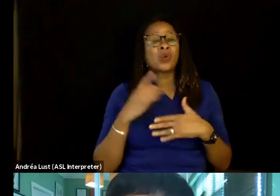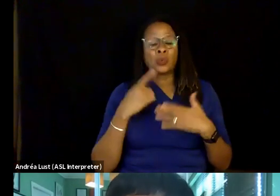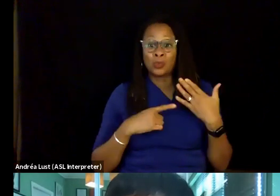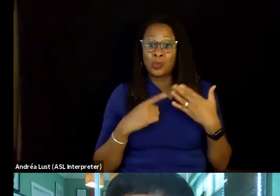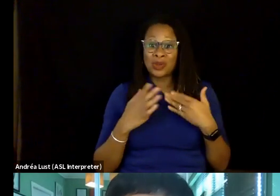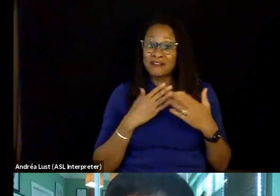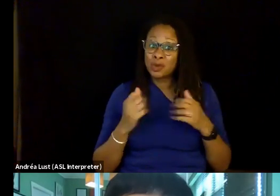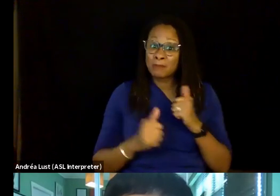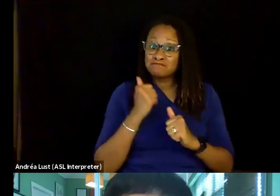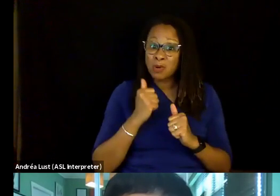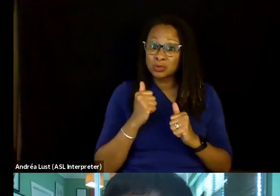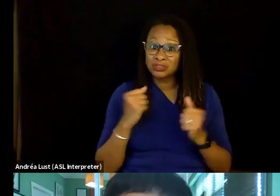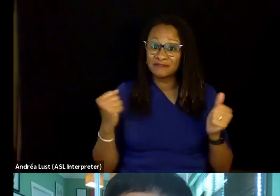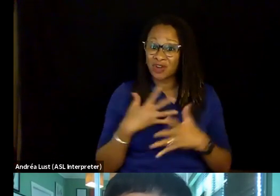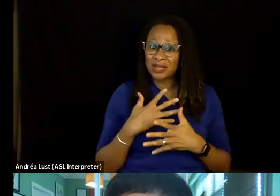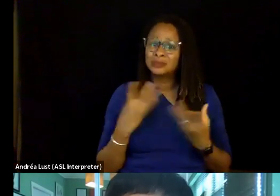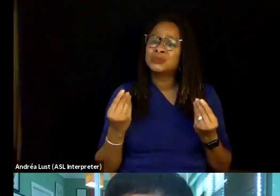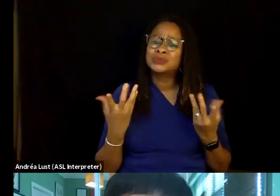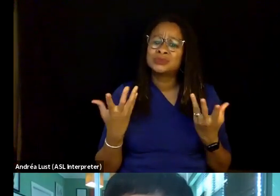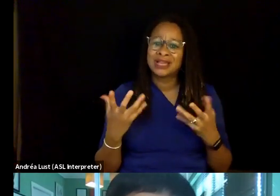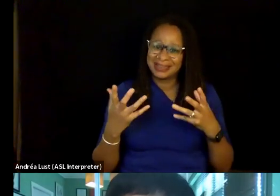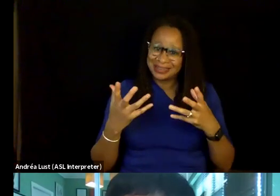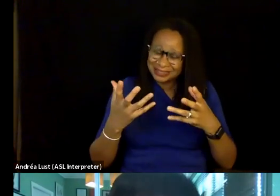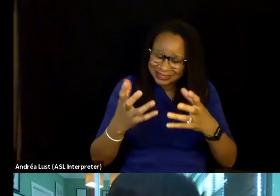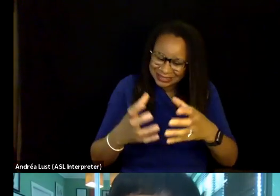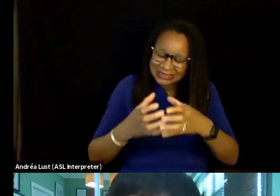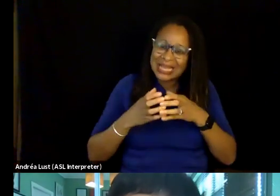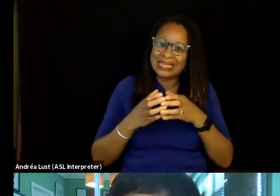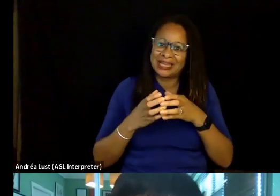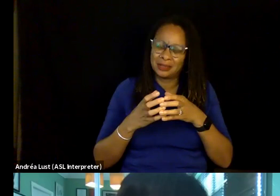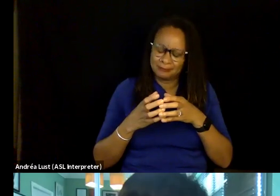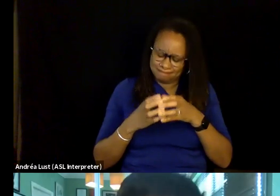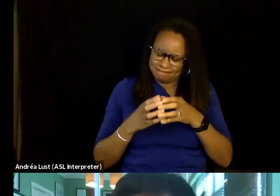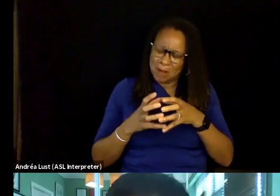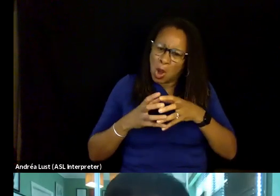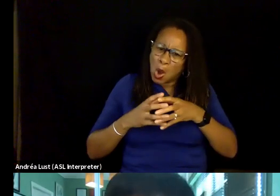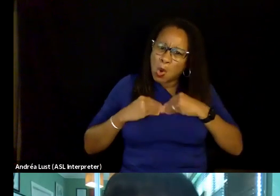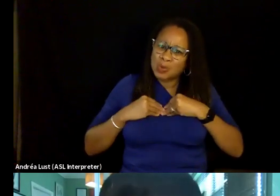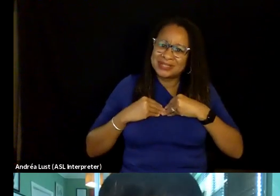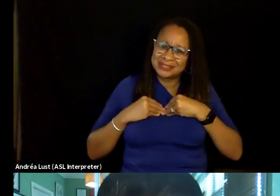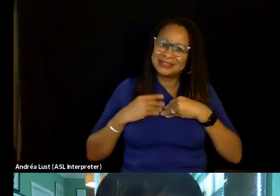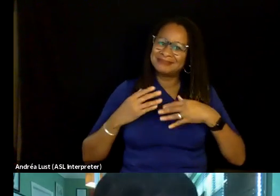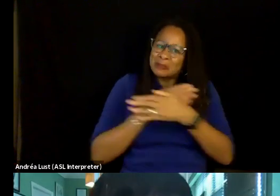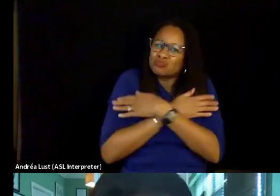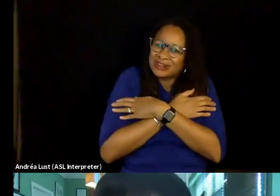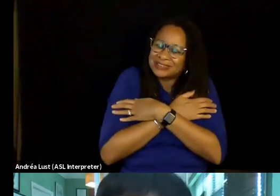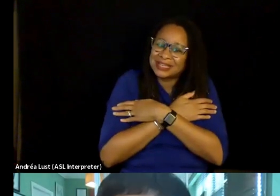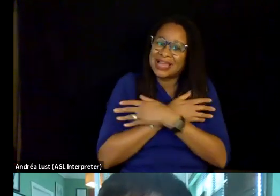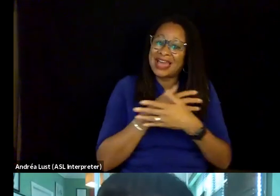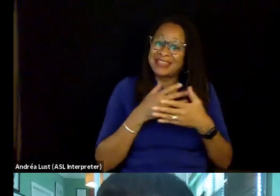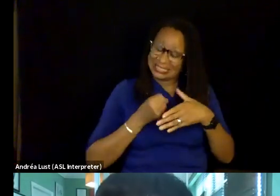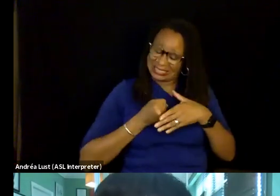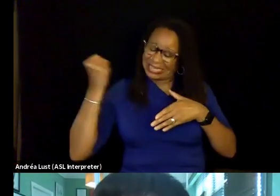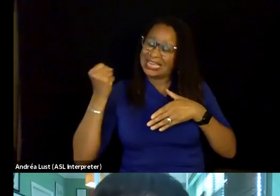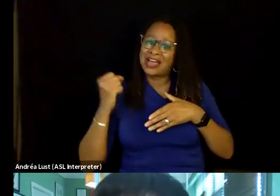like take it and own it, embrace it, and rob it of its sting. I said this to the graduating class